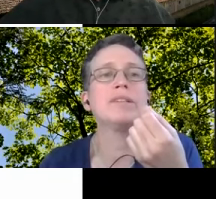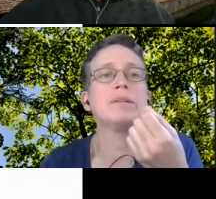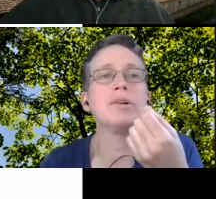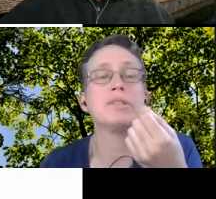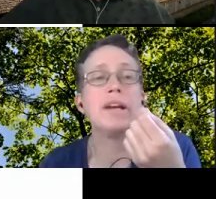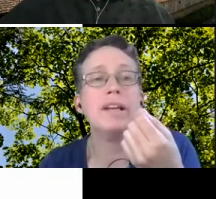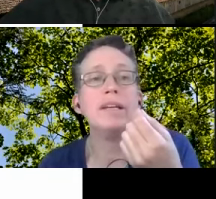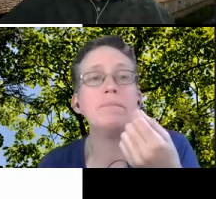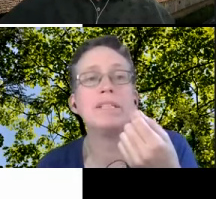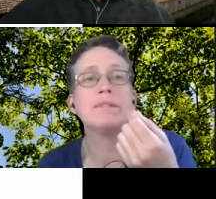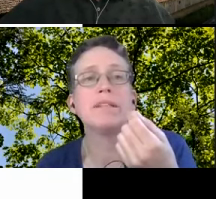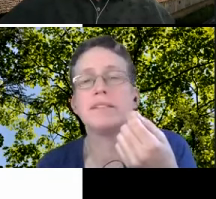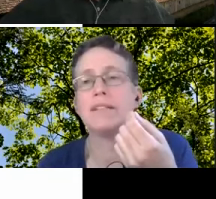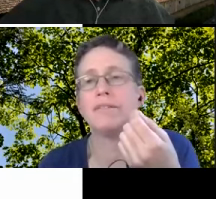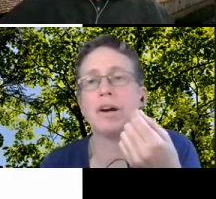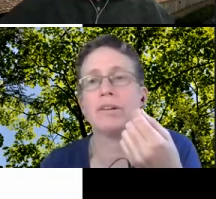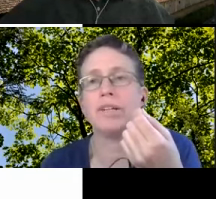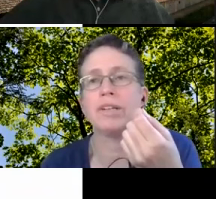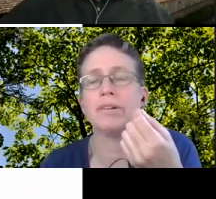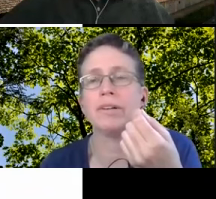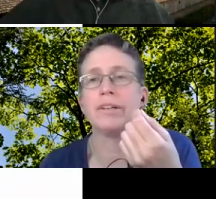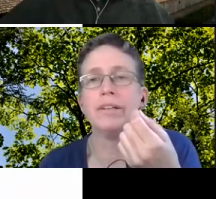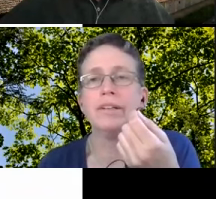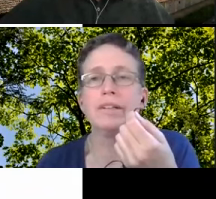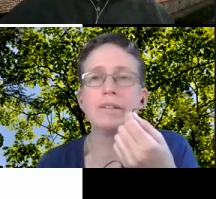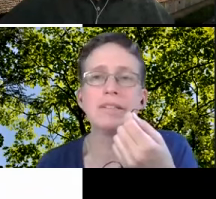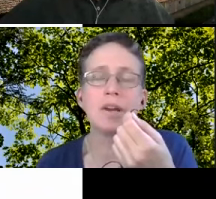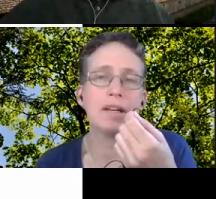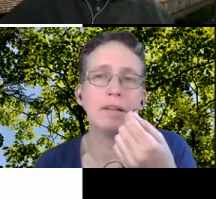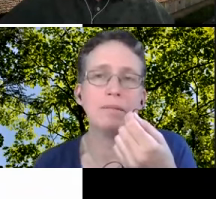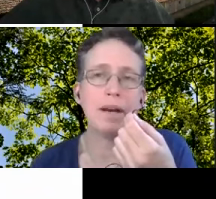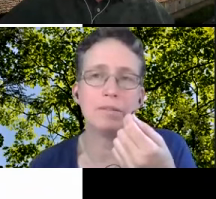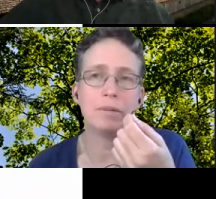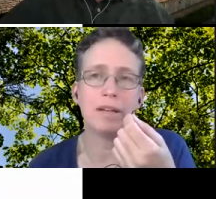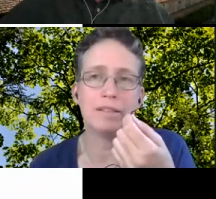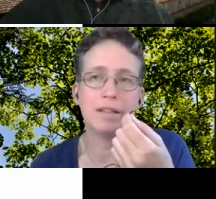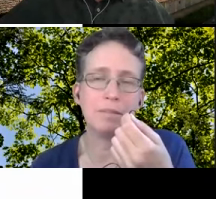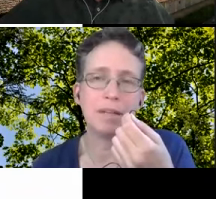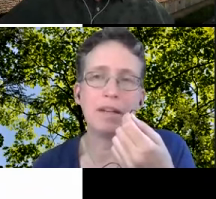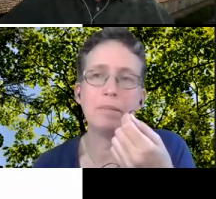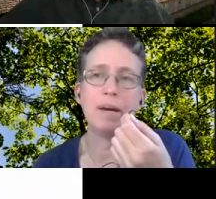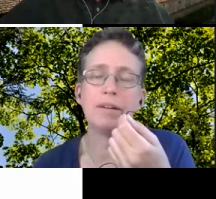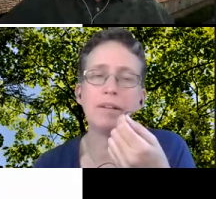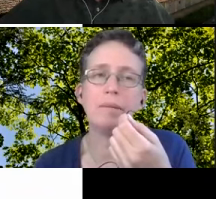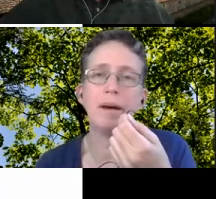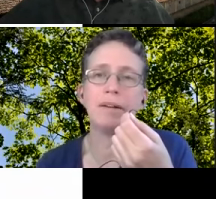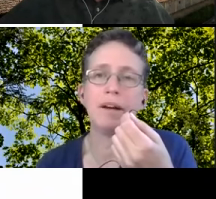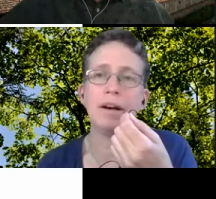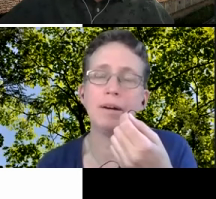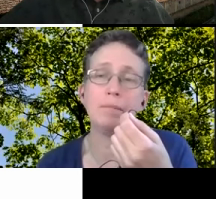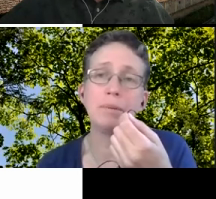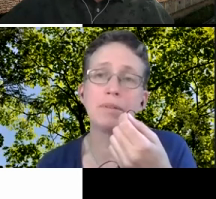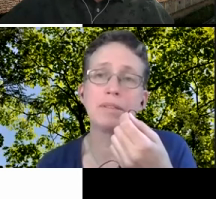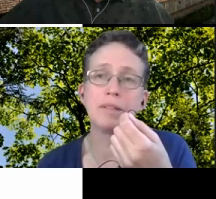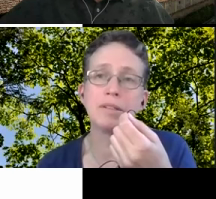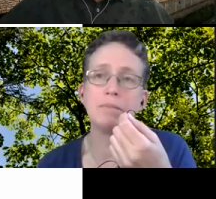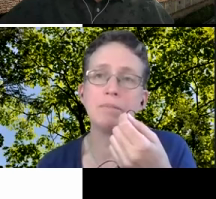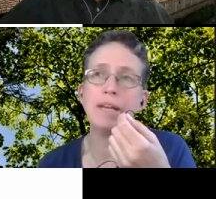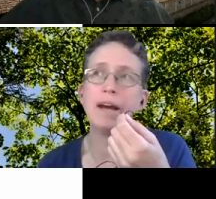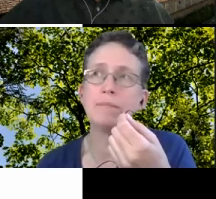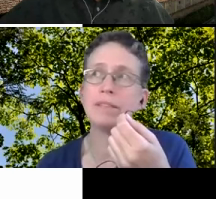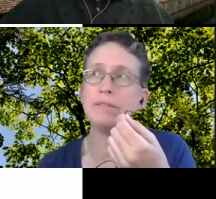to nature, more serenity, peacefulness instead of a concrete jungle. So this is harkening back to what I said at the beginning about